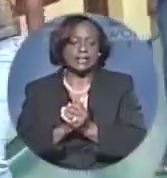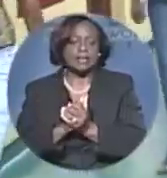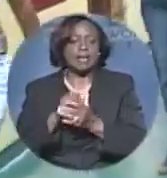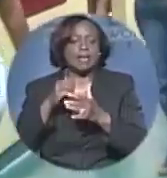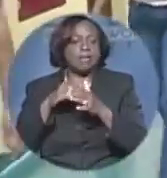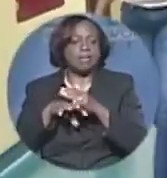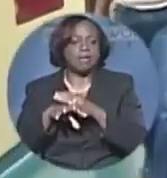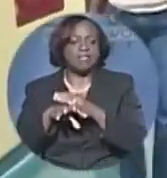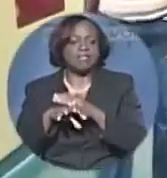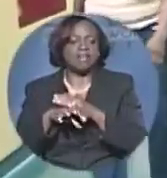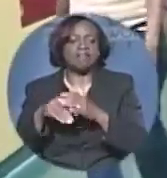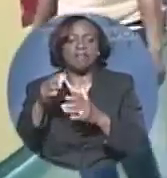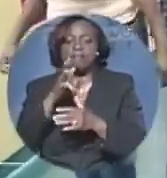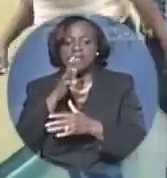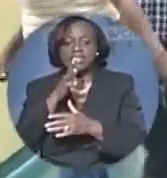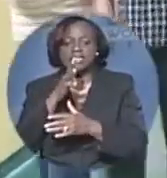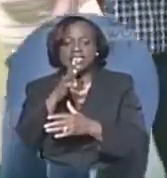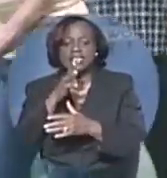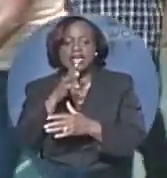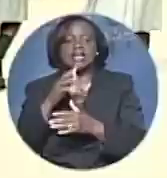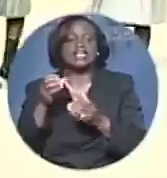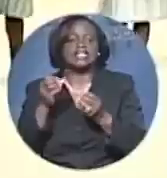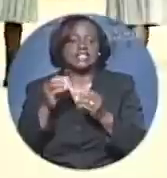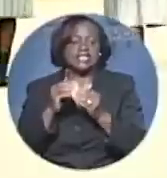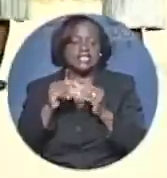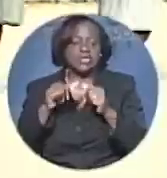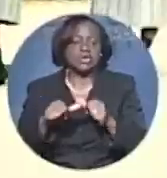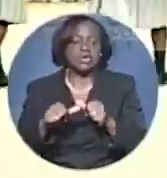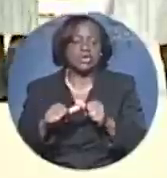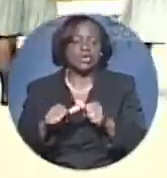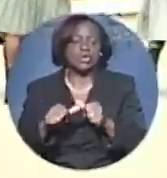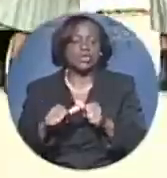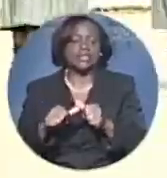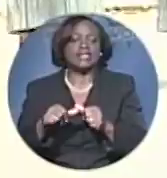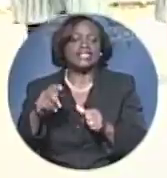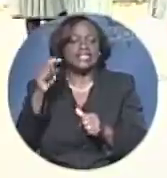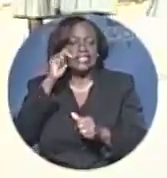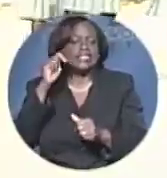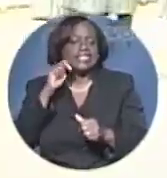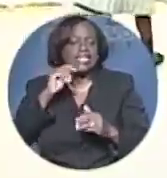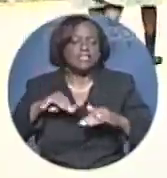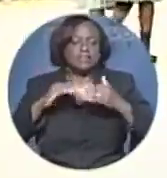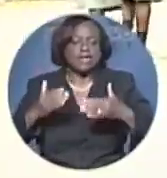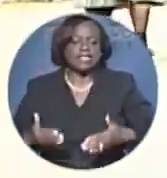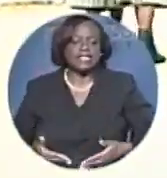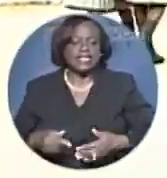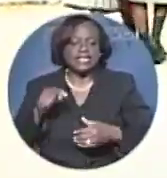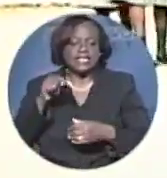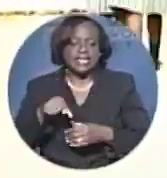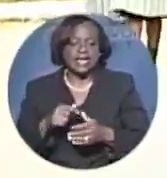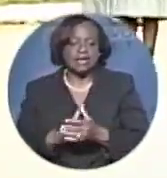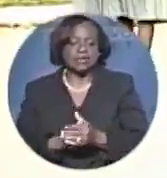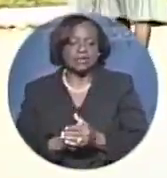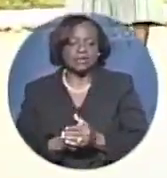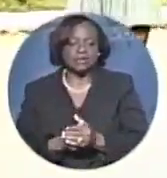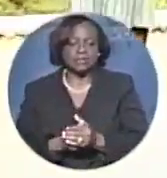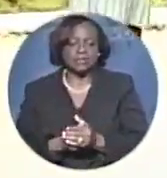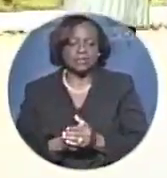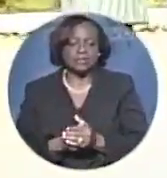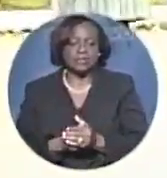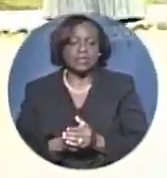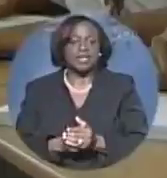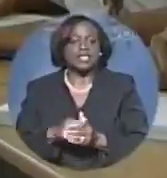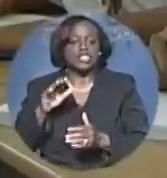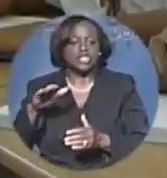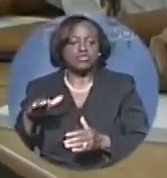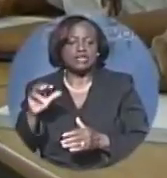largest annual natural increase to the Bahamian population. Teenage pregnancy is also down. The birth rate for that part of the population, ages 10